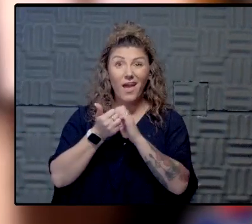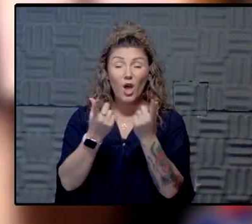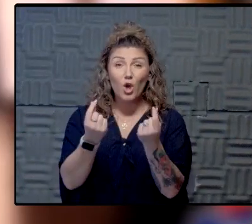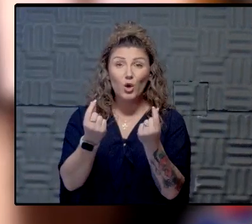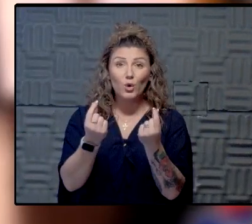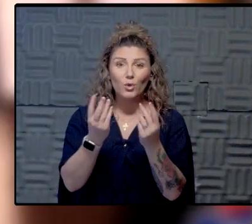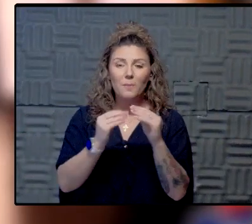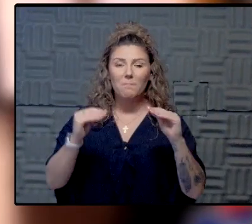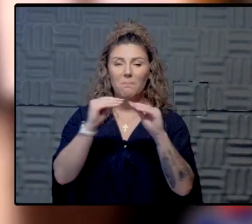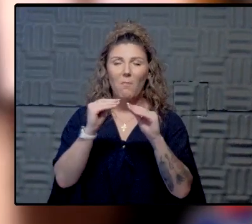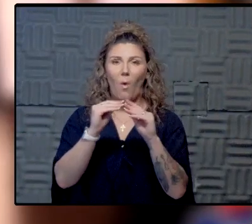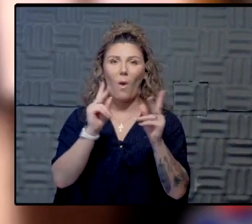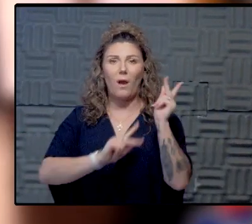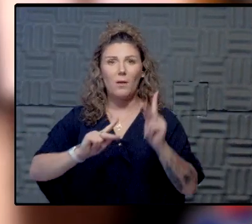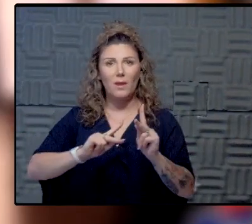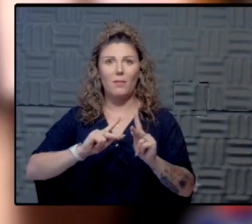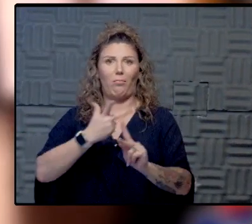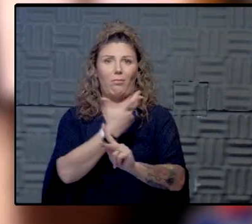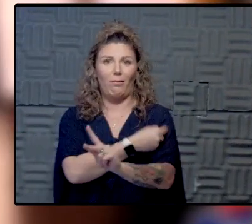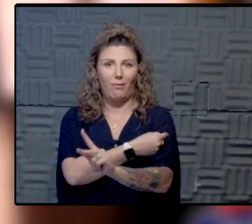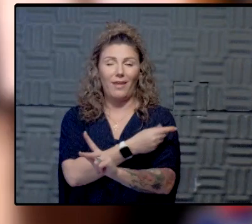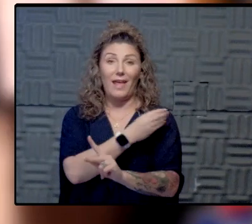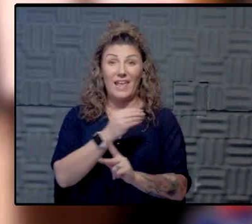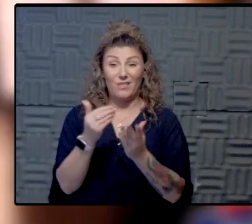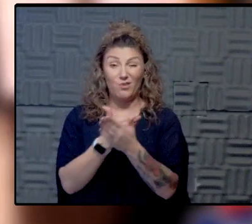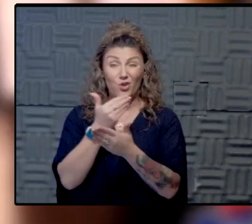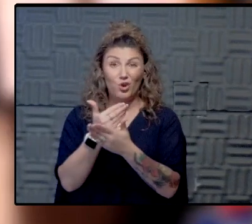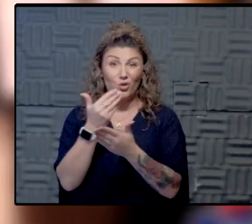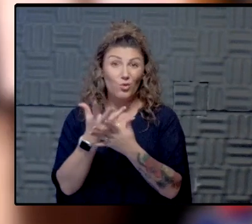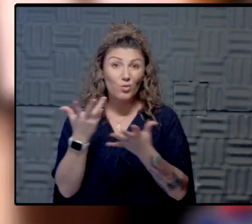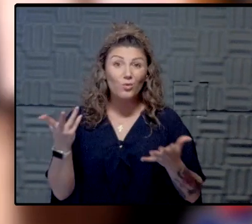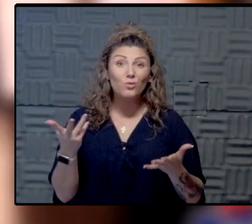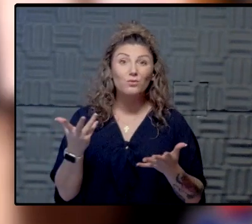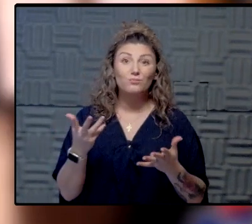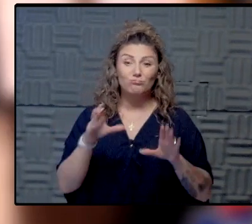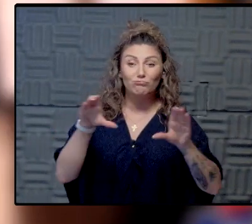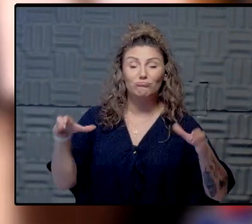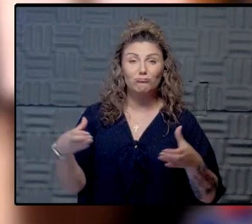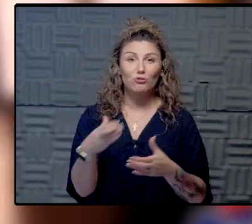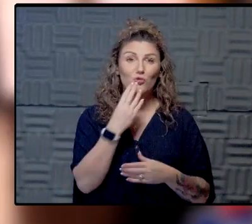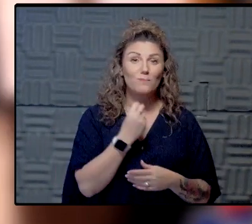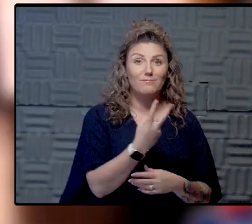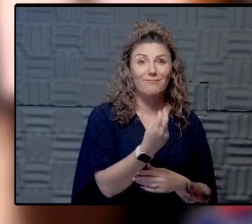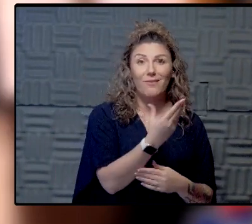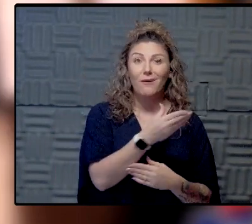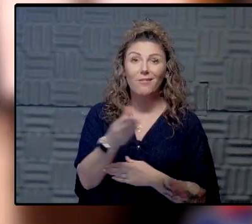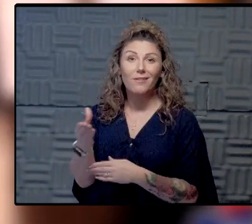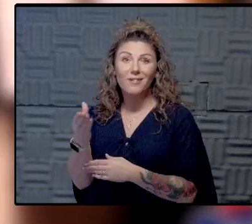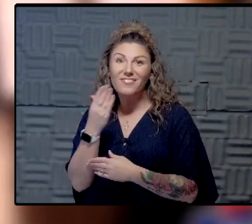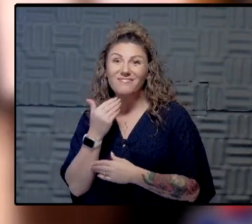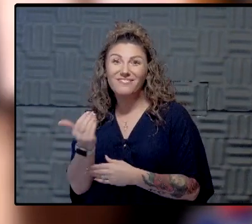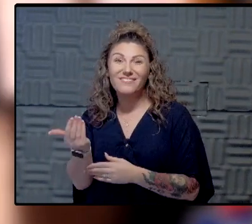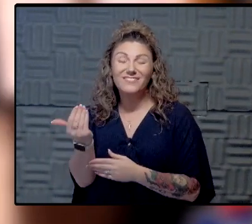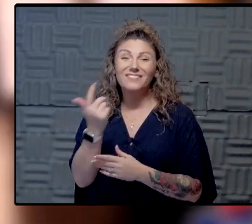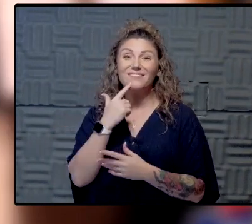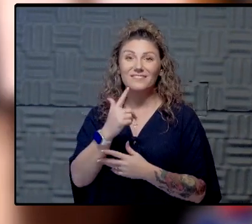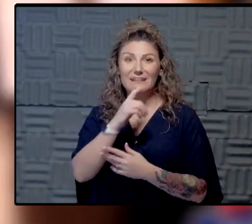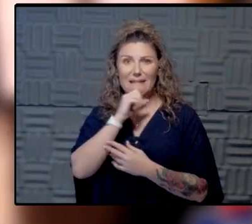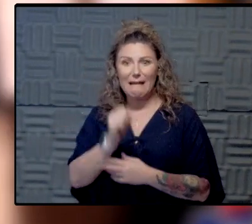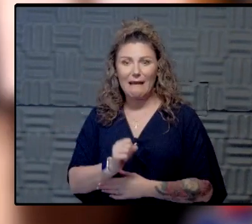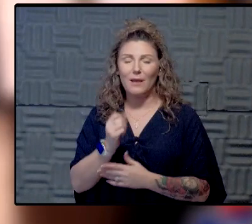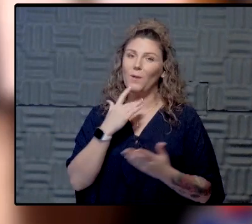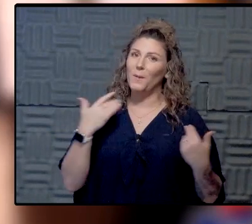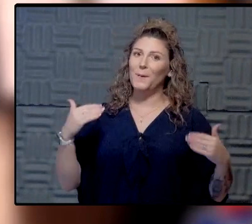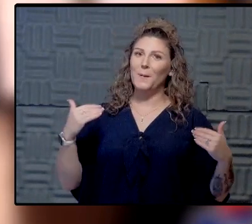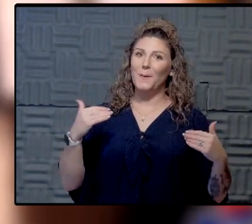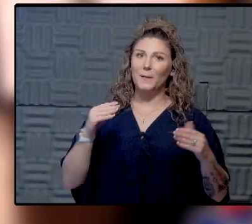get more people vaccinated. And with this new block of patients now being eligible down to age 12, the advice is going to